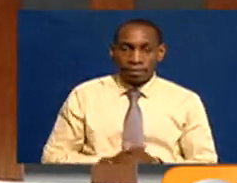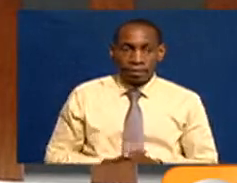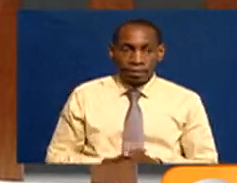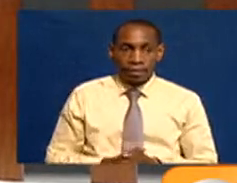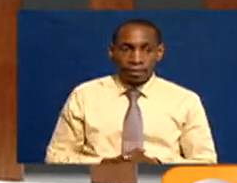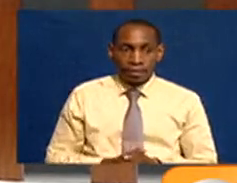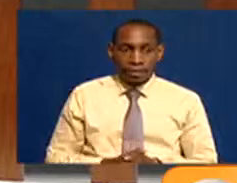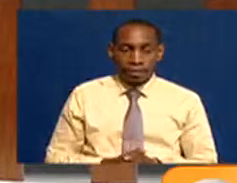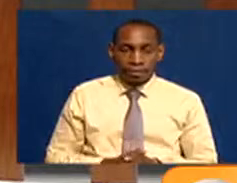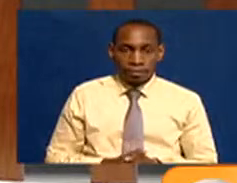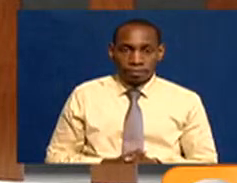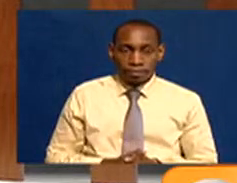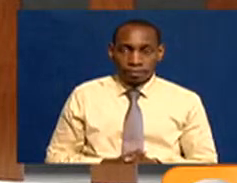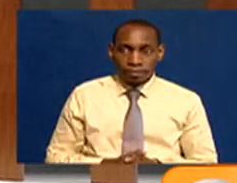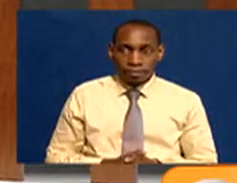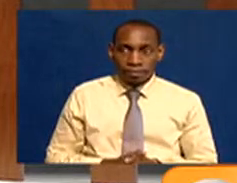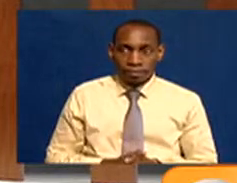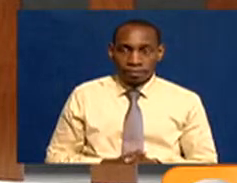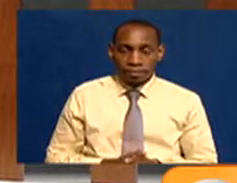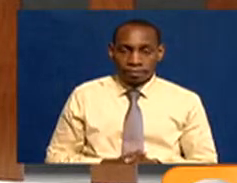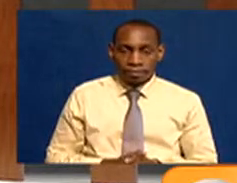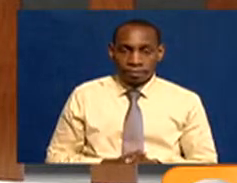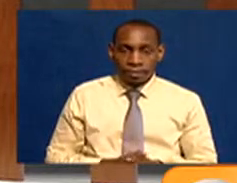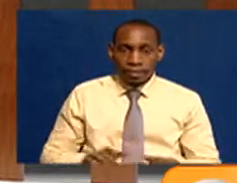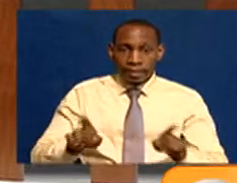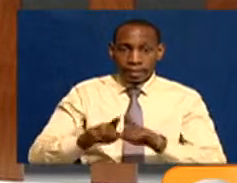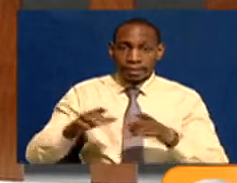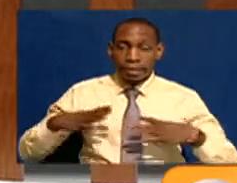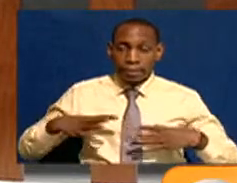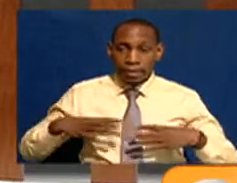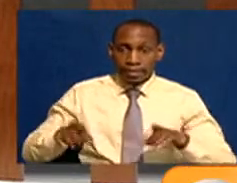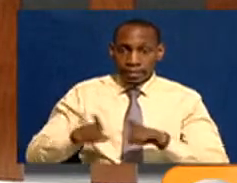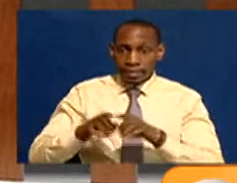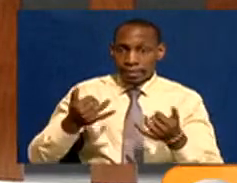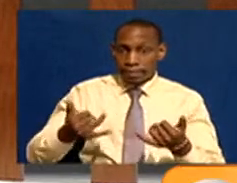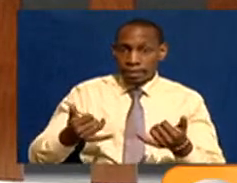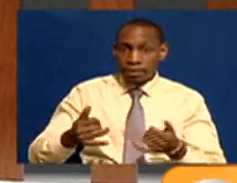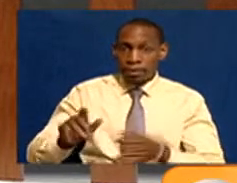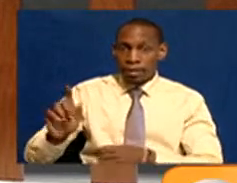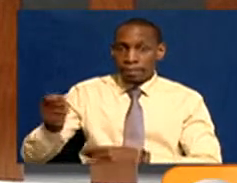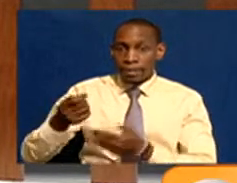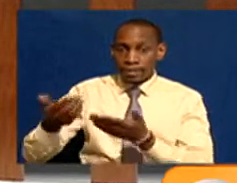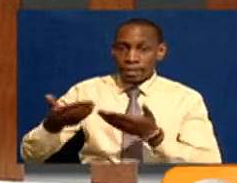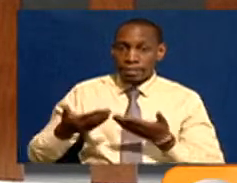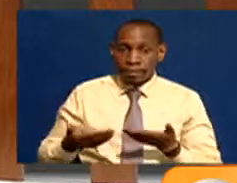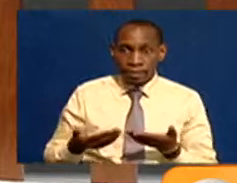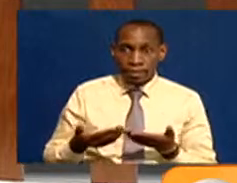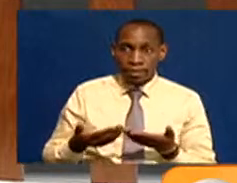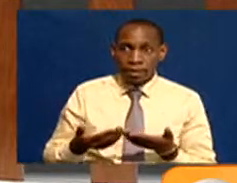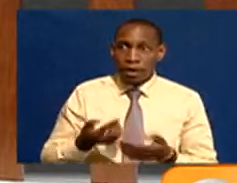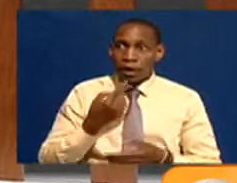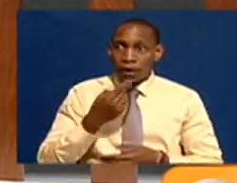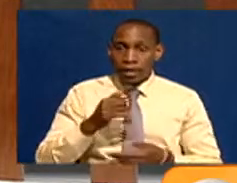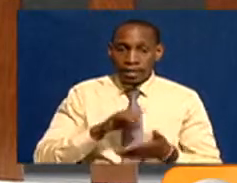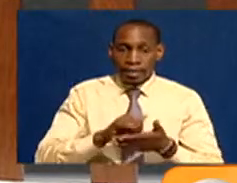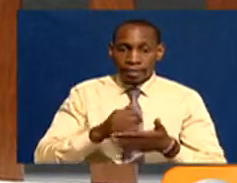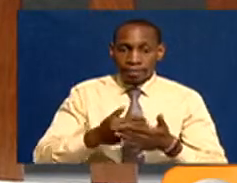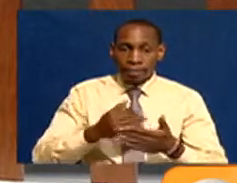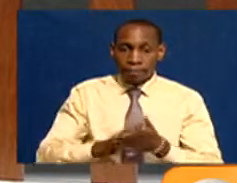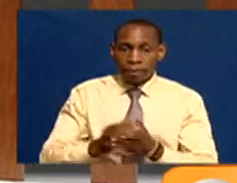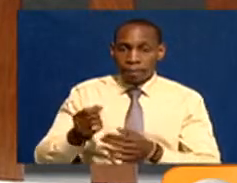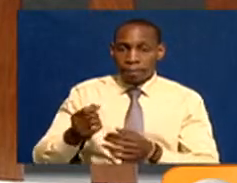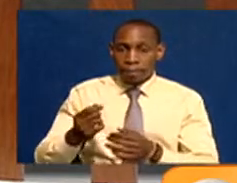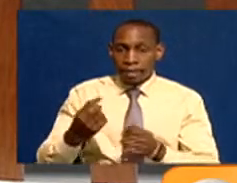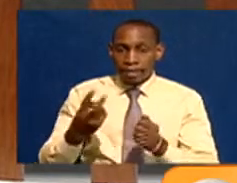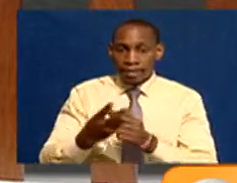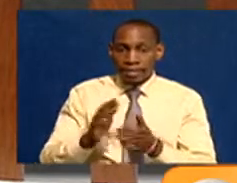there. Mm. But, you know, I'm also proud that right now the president gave me strict instructions, but by Christmas we must